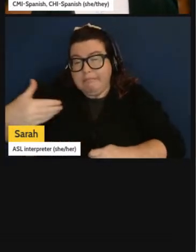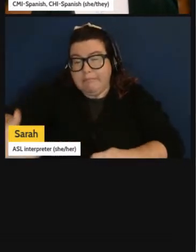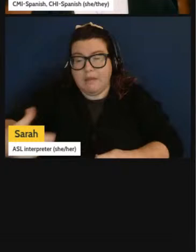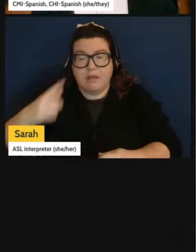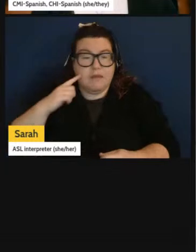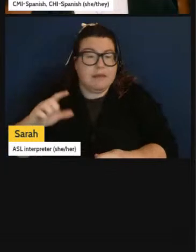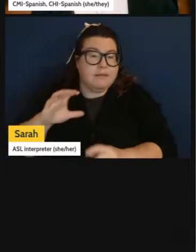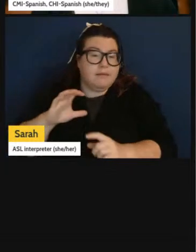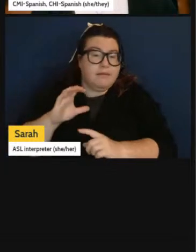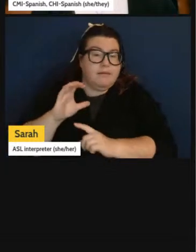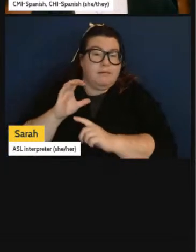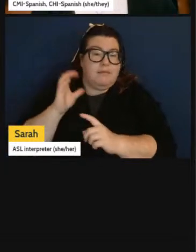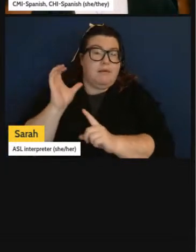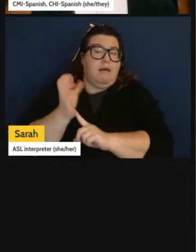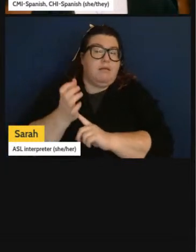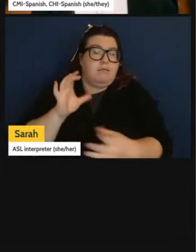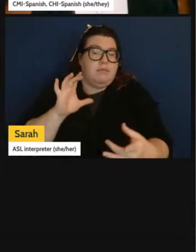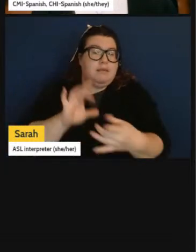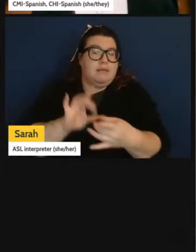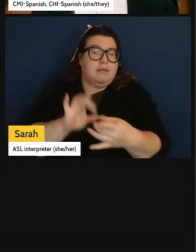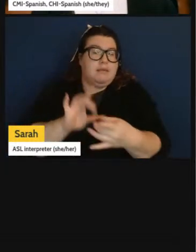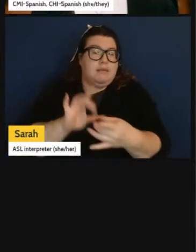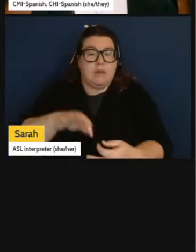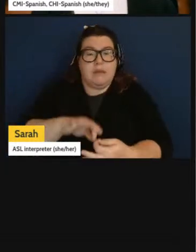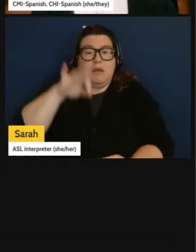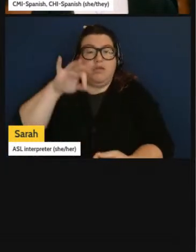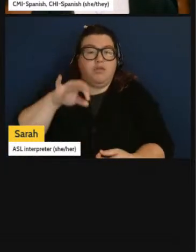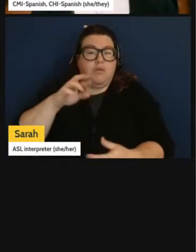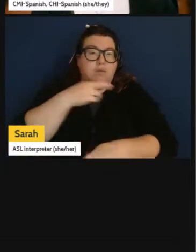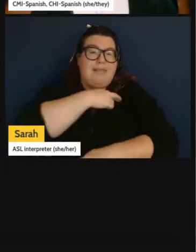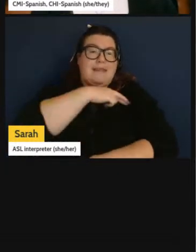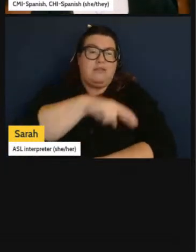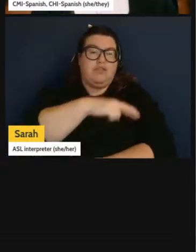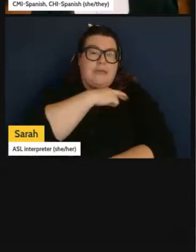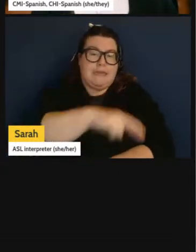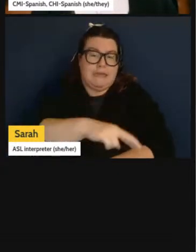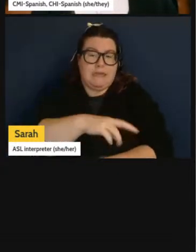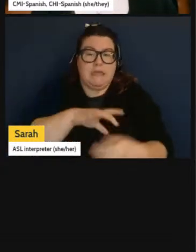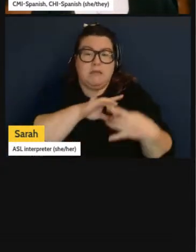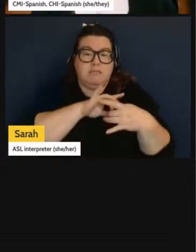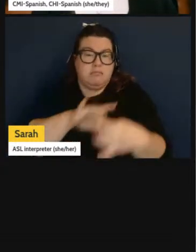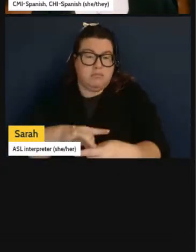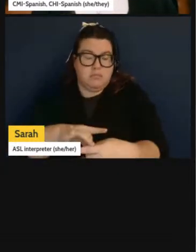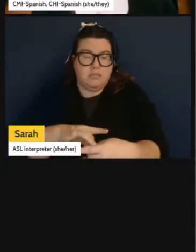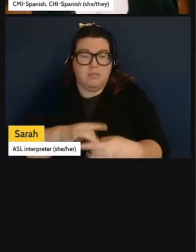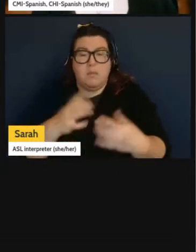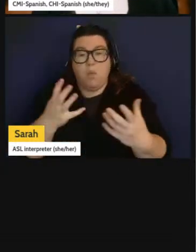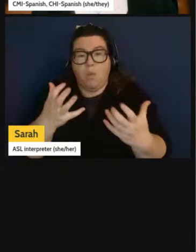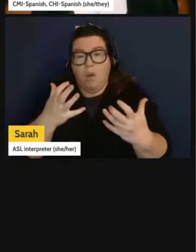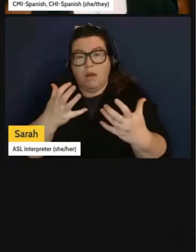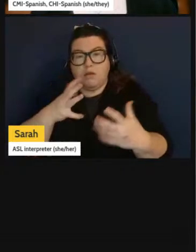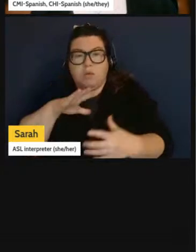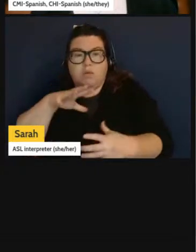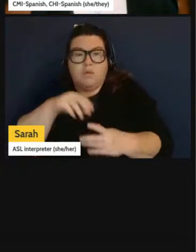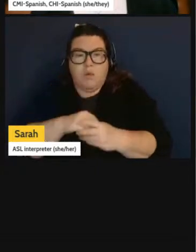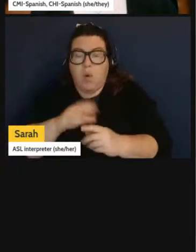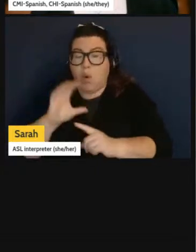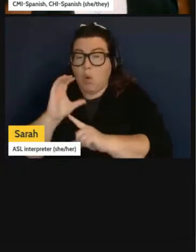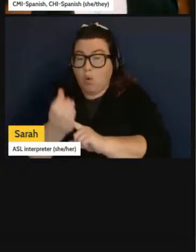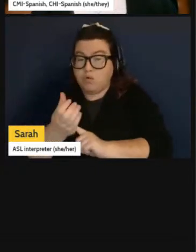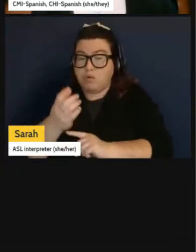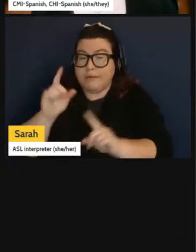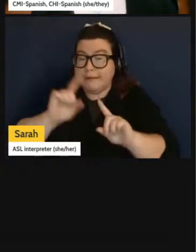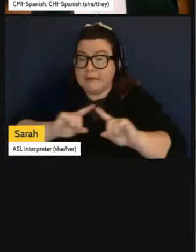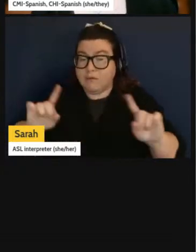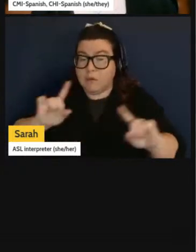also tied to spiritual and religious functions. So much as we strive to take into account cultural differences when